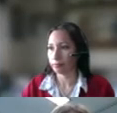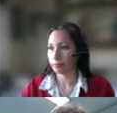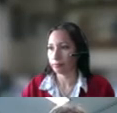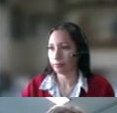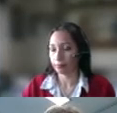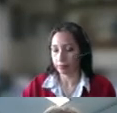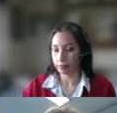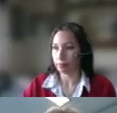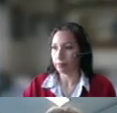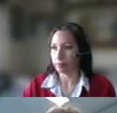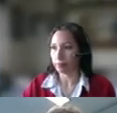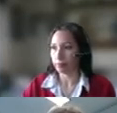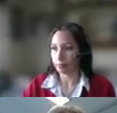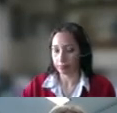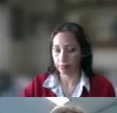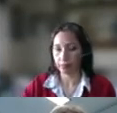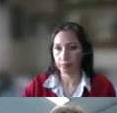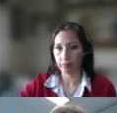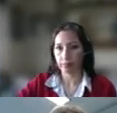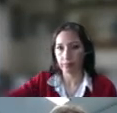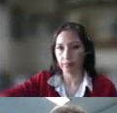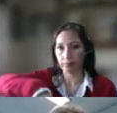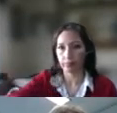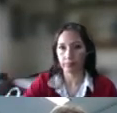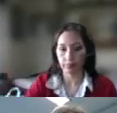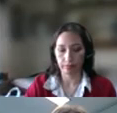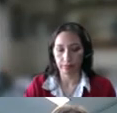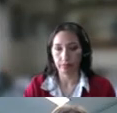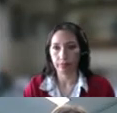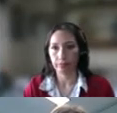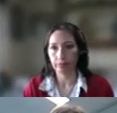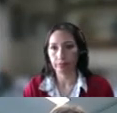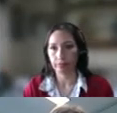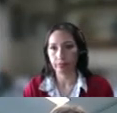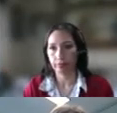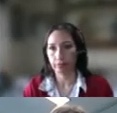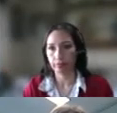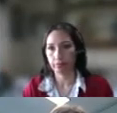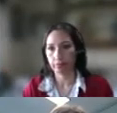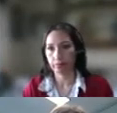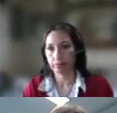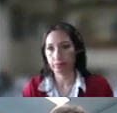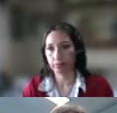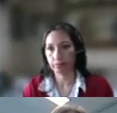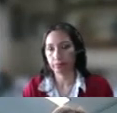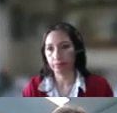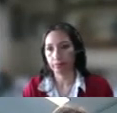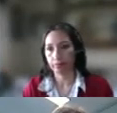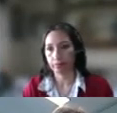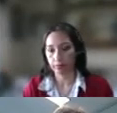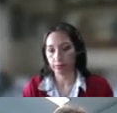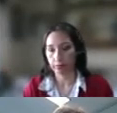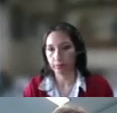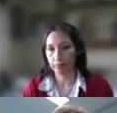the CAC for All Care. I live in Cave Junction, which is in Illinois Valley.